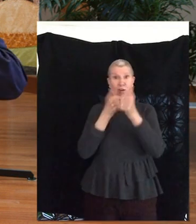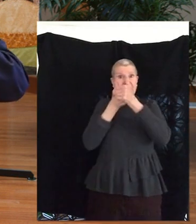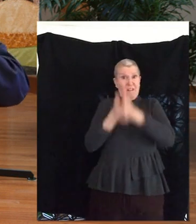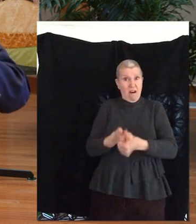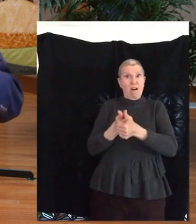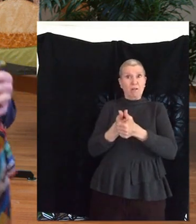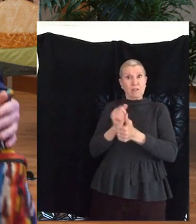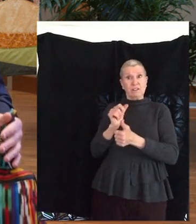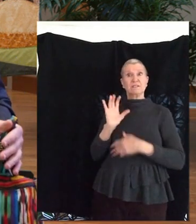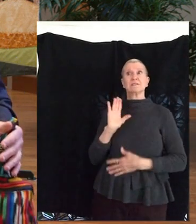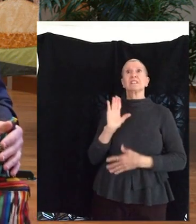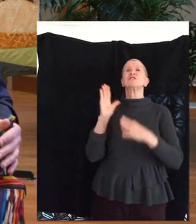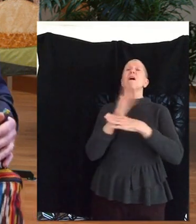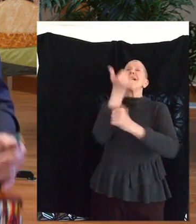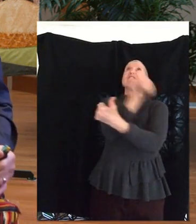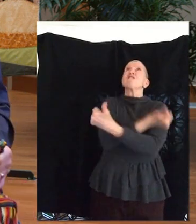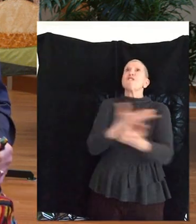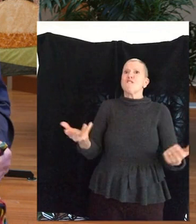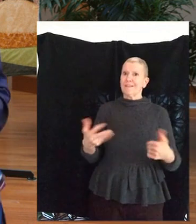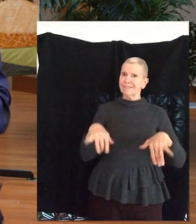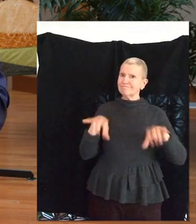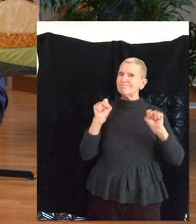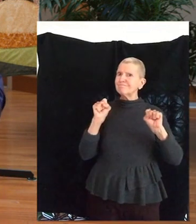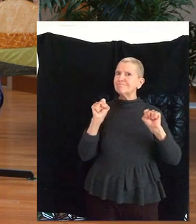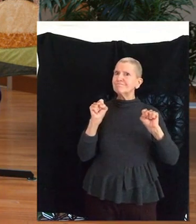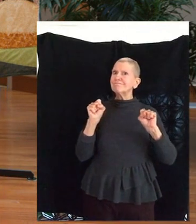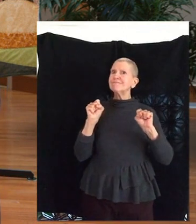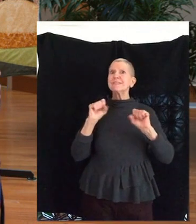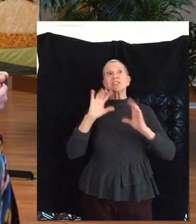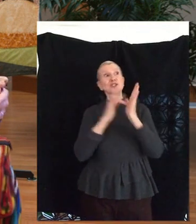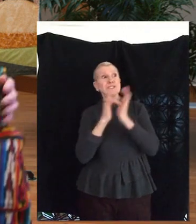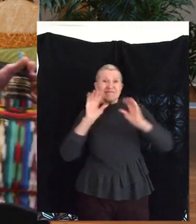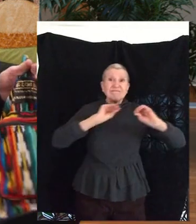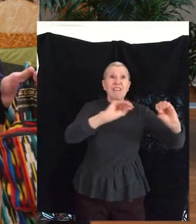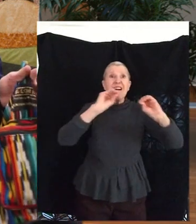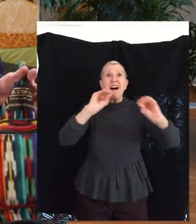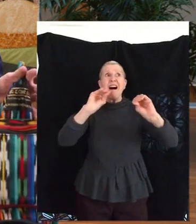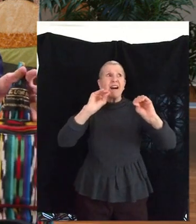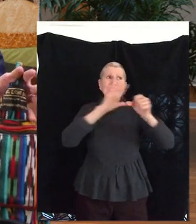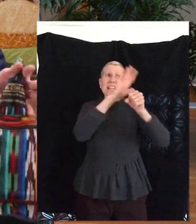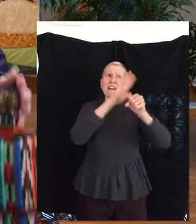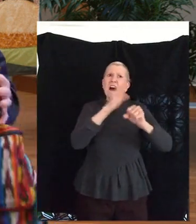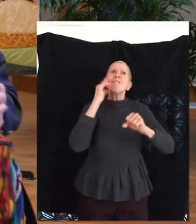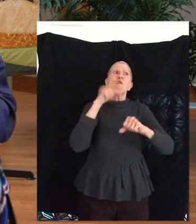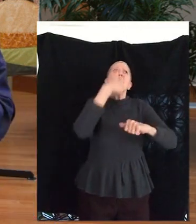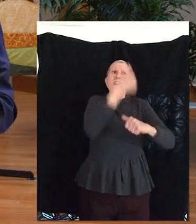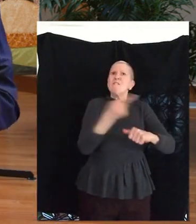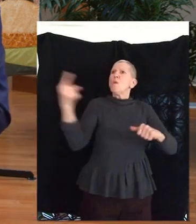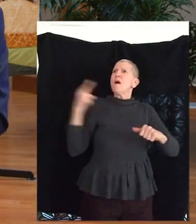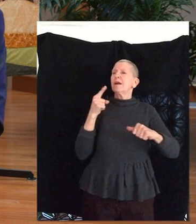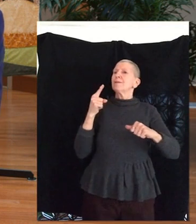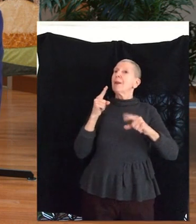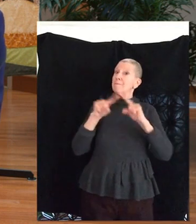shared everything. Yes, Jesus had taught them that there's enough for everybody, but you need to make